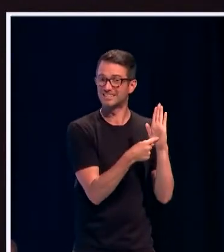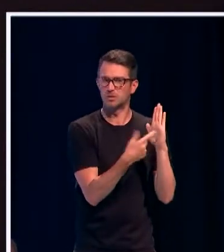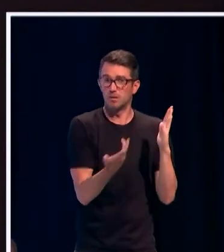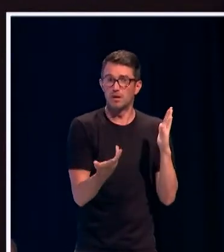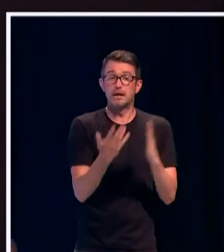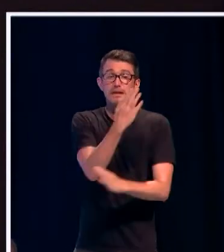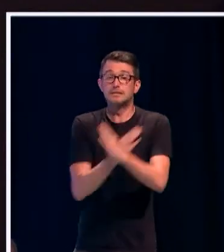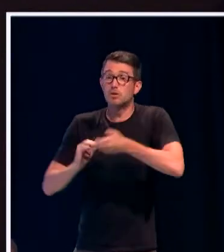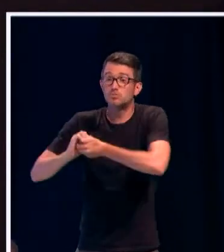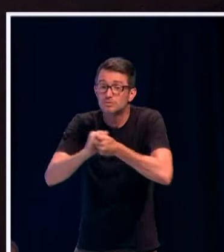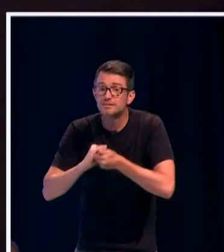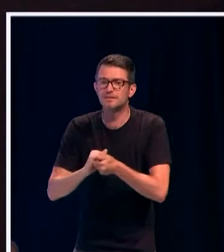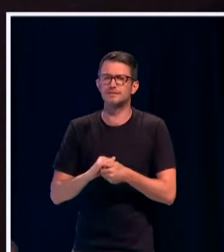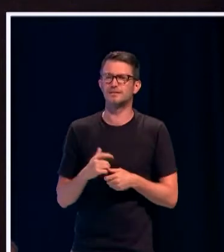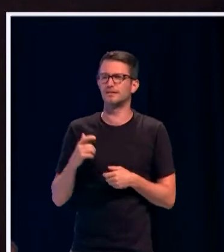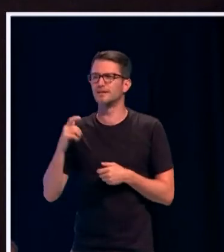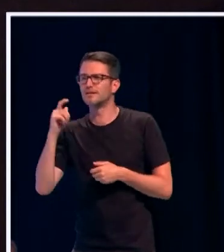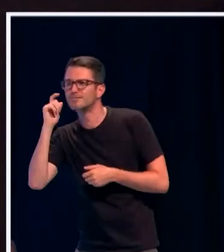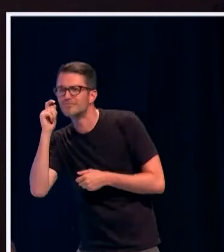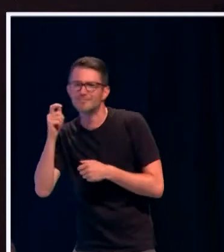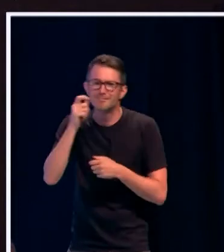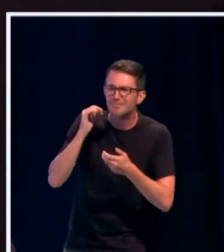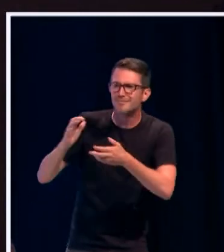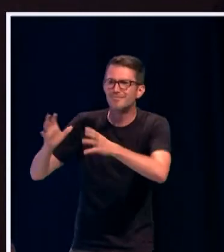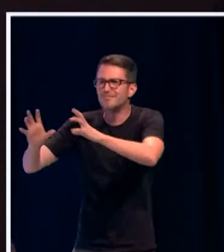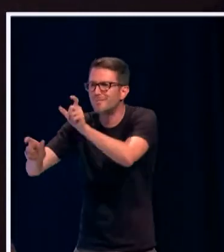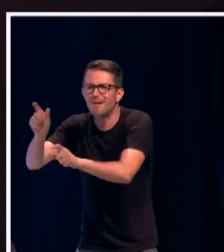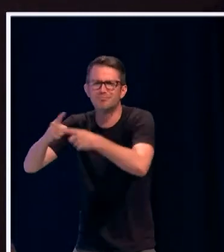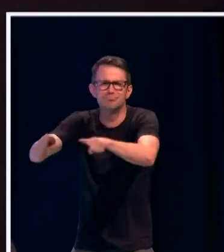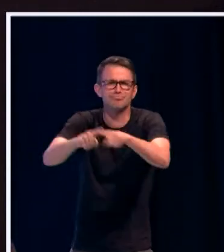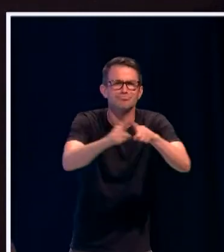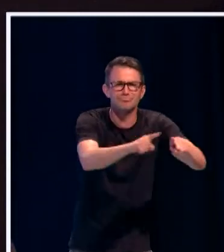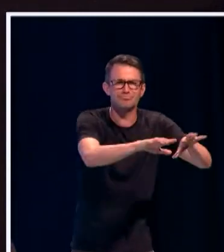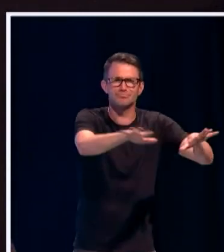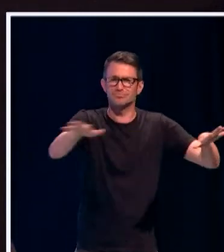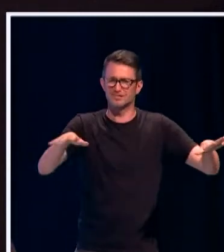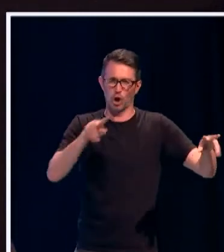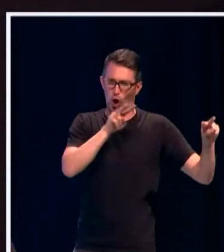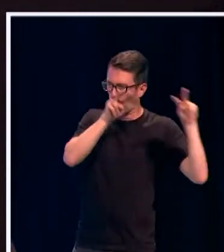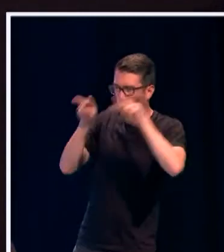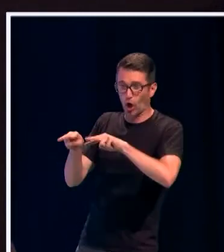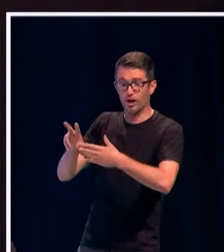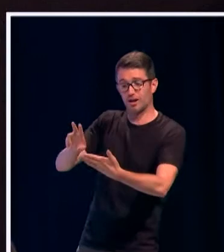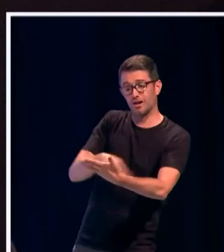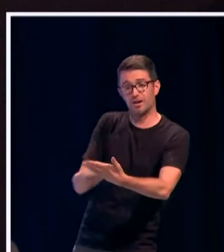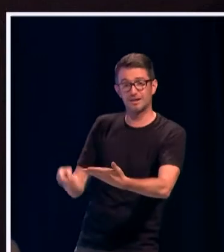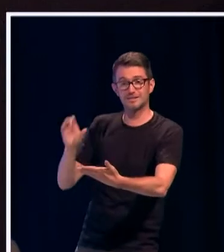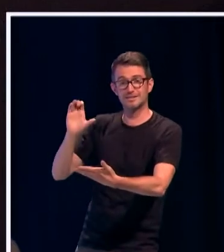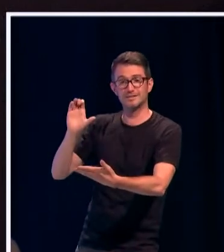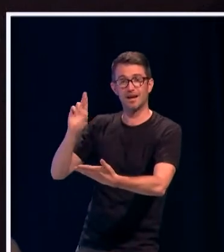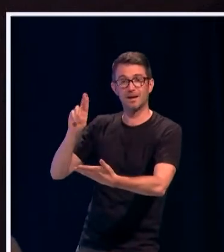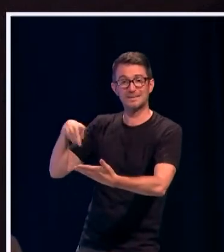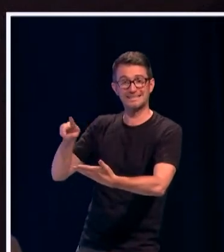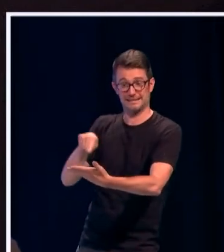beyond the whole society to implement the CRPD on the ground, realizing that nothing about us without us.